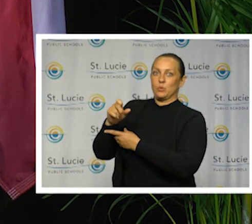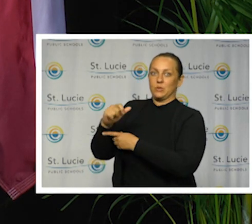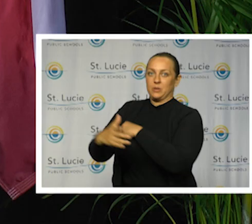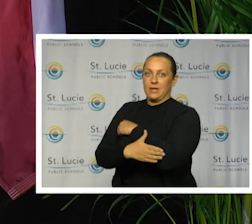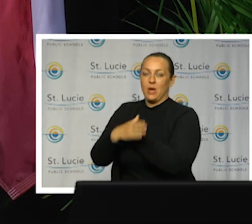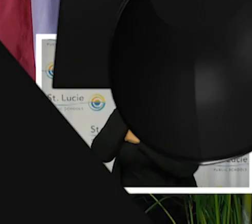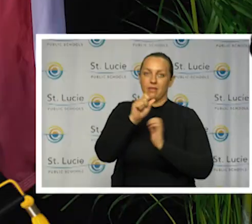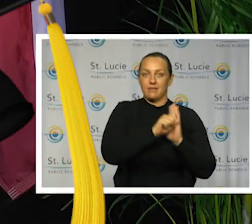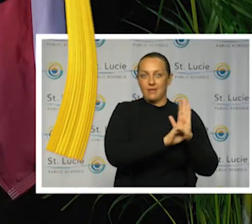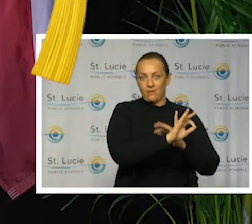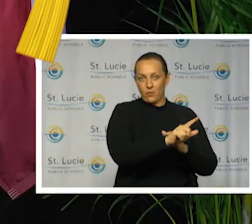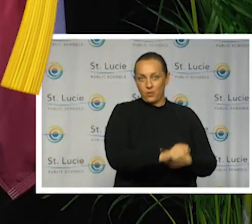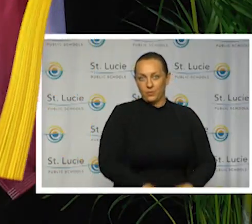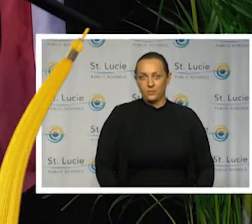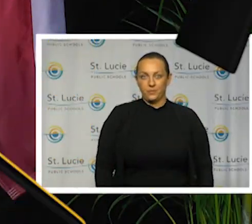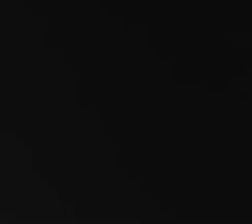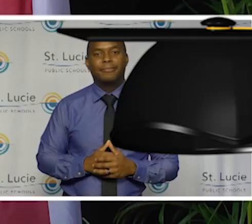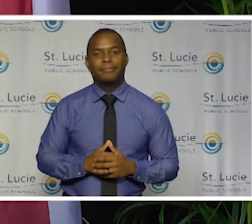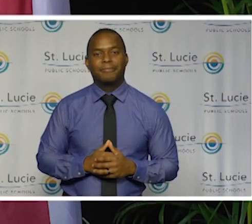Florida.